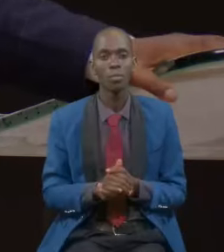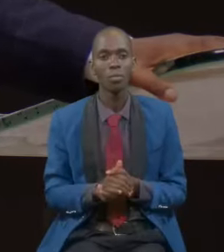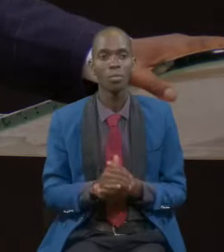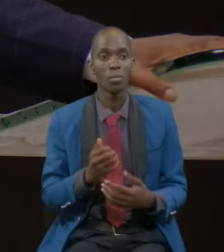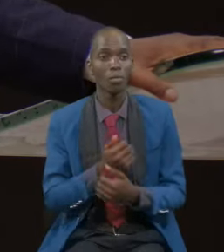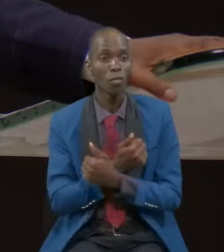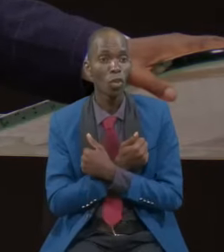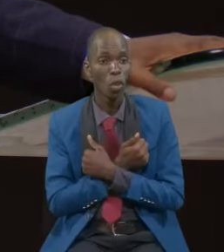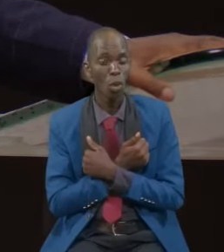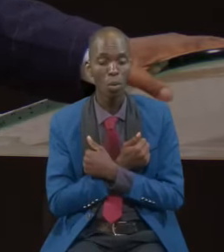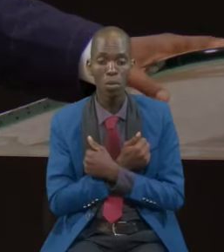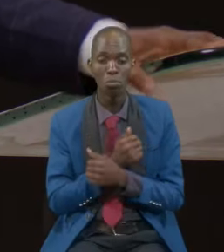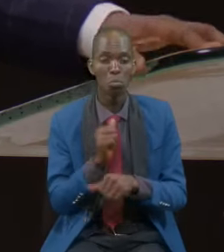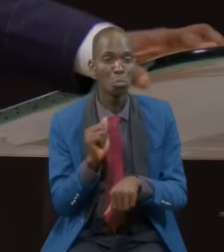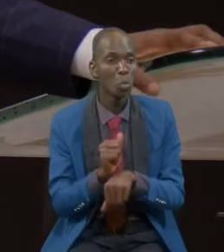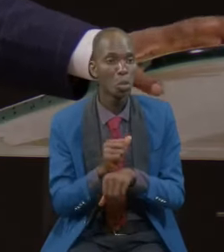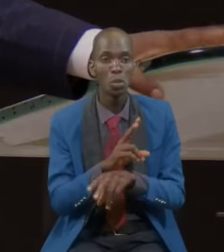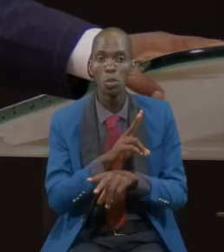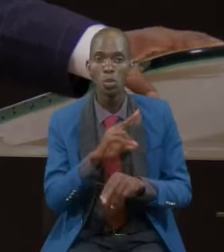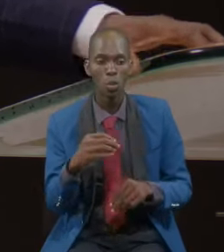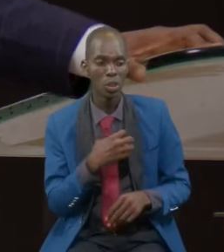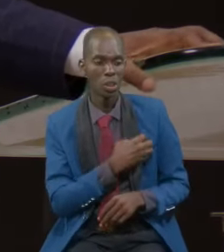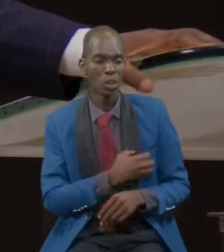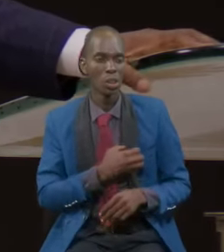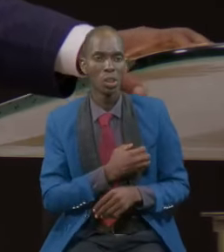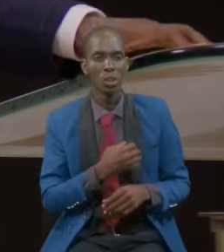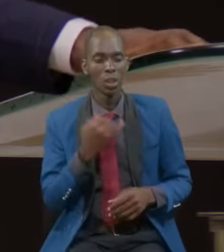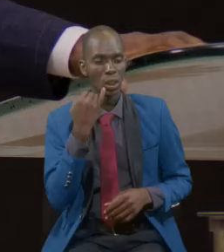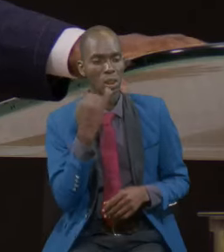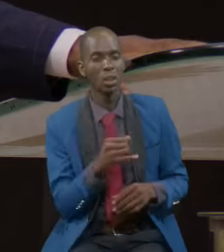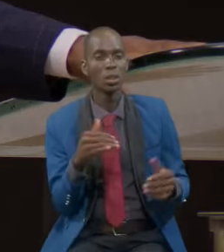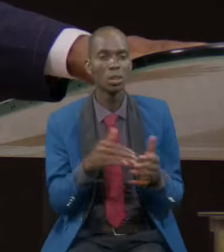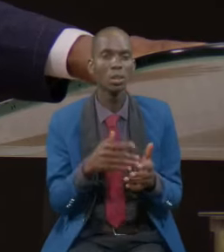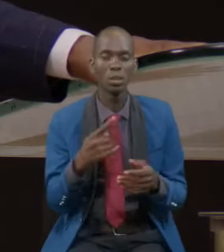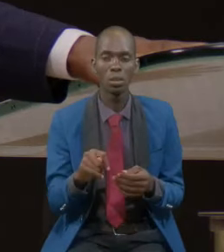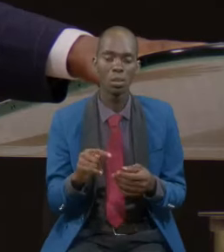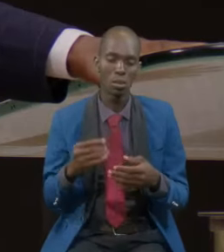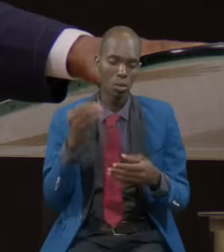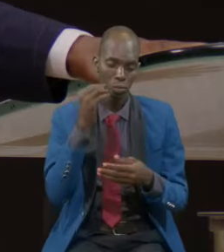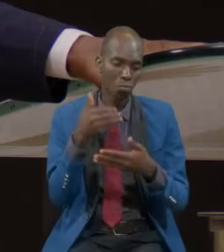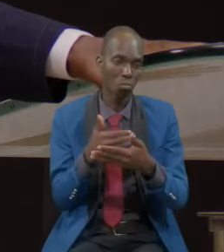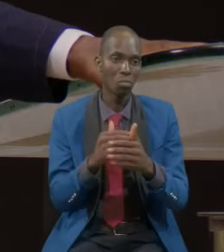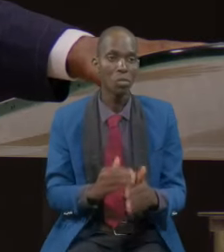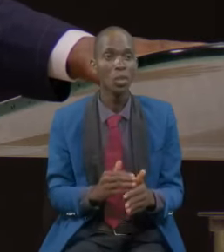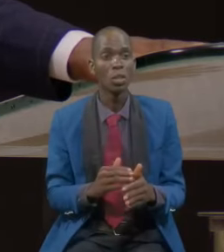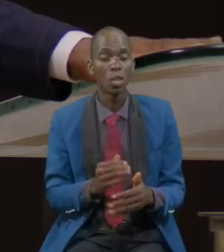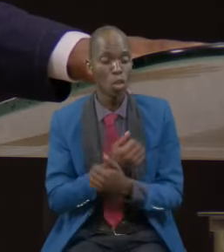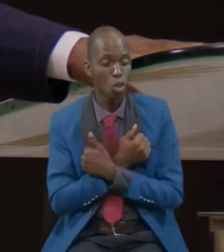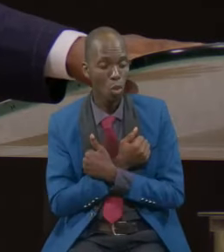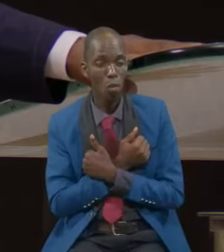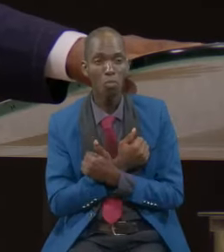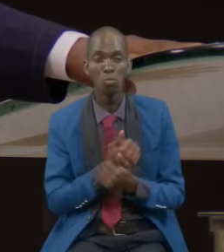love worketh no ill to his neighbor. Love worketh no